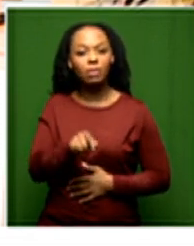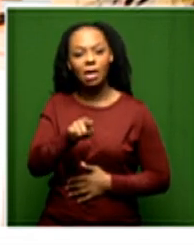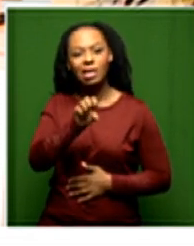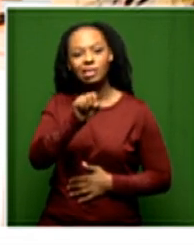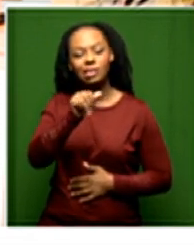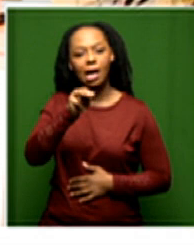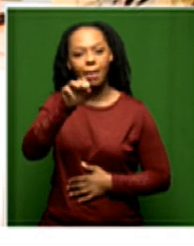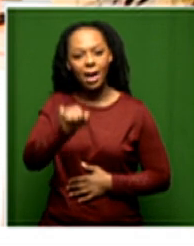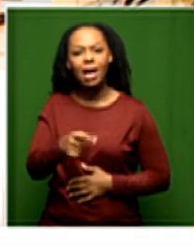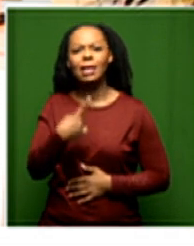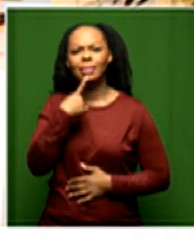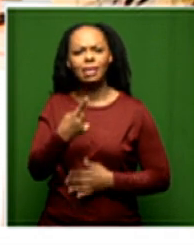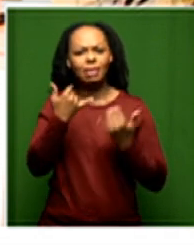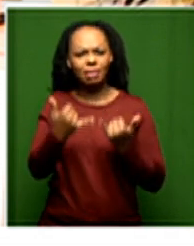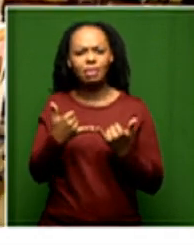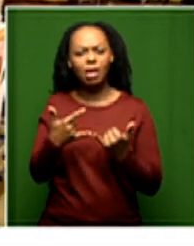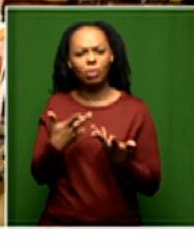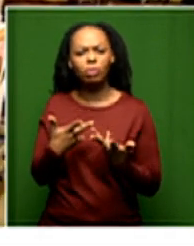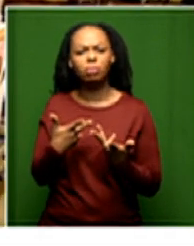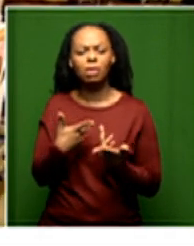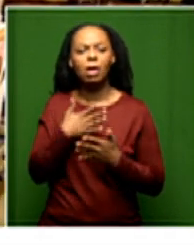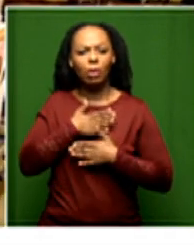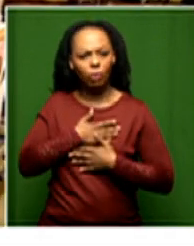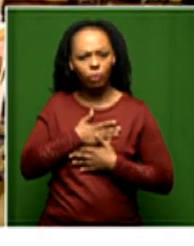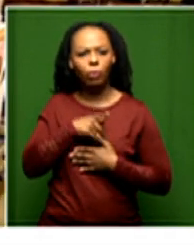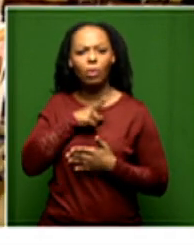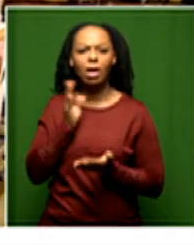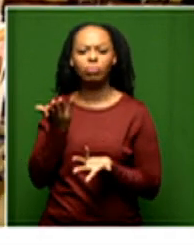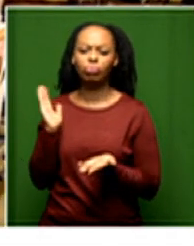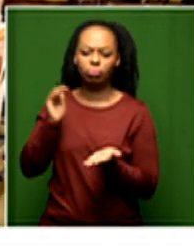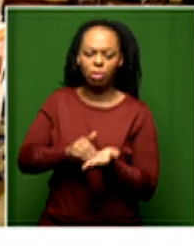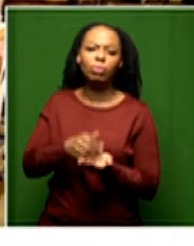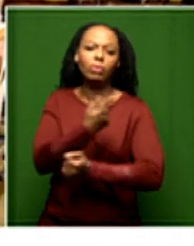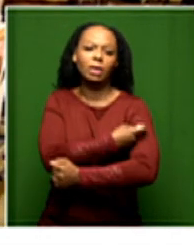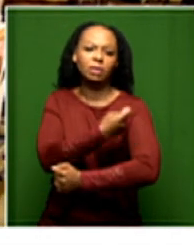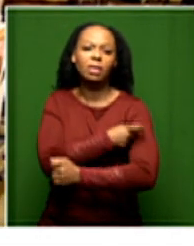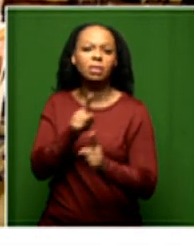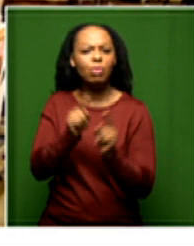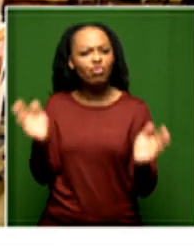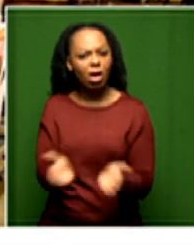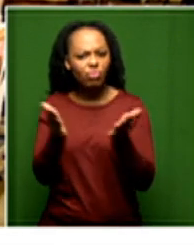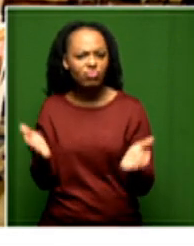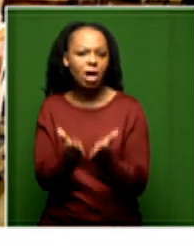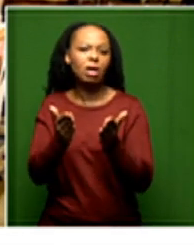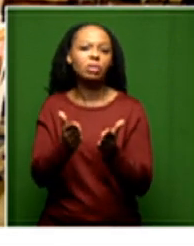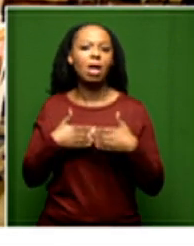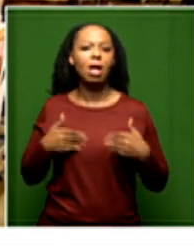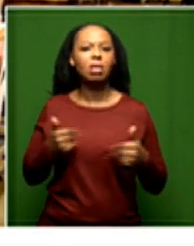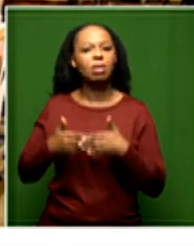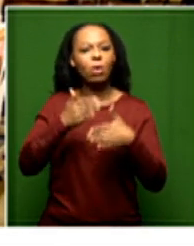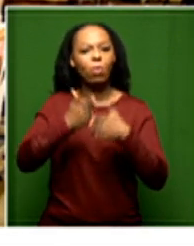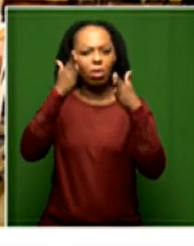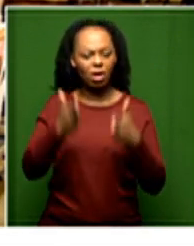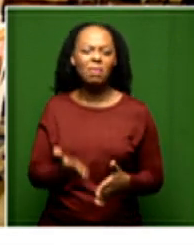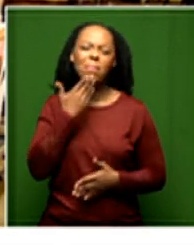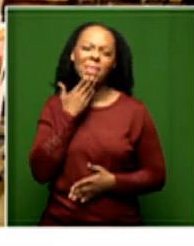SAMA, says that it is heartened by the arrival of the vaccines, and it's encouraging all frontline healthcare workers